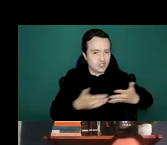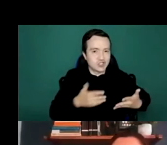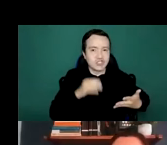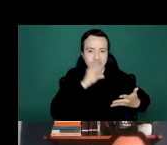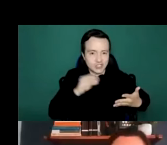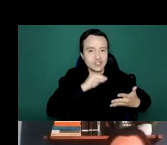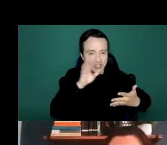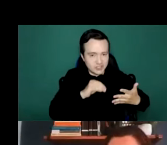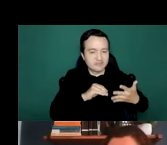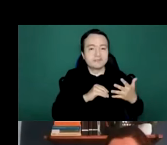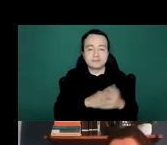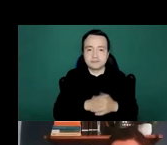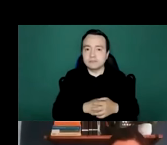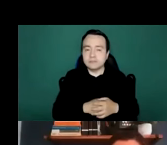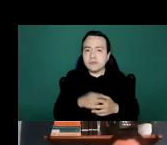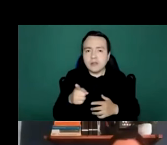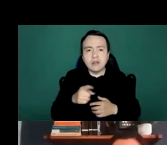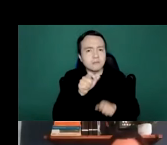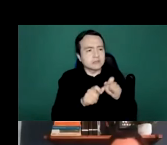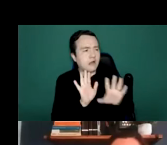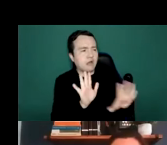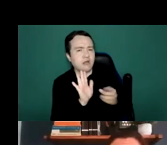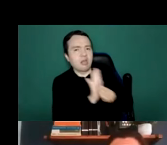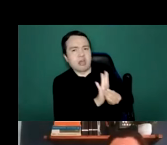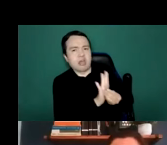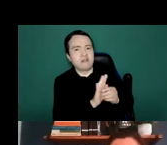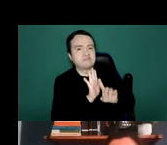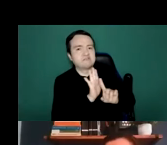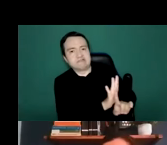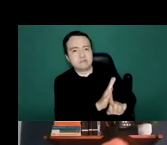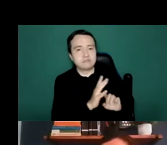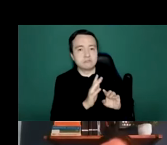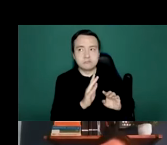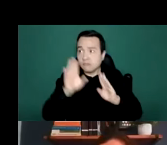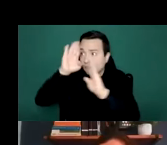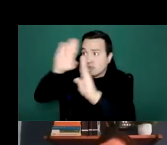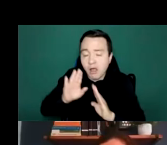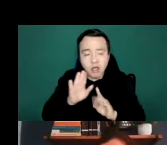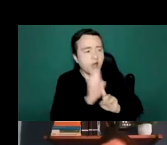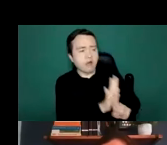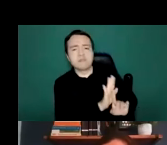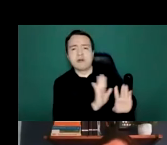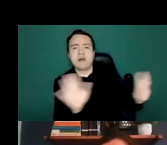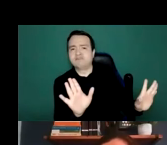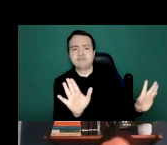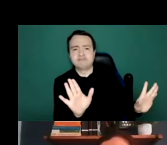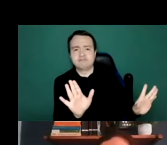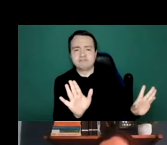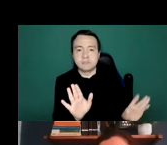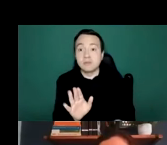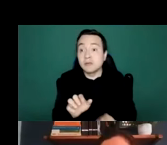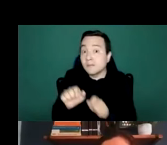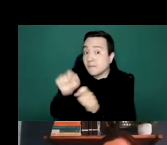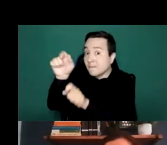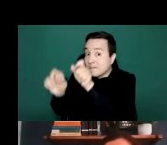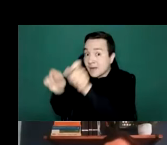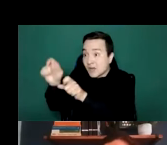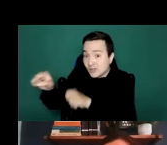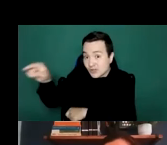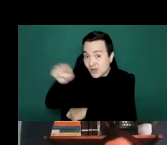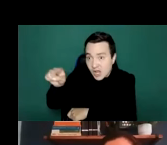that affect different population groups and doesn't address the ill treatment that they could be subjected